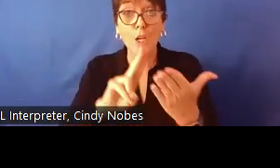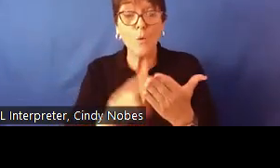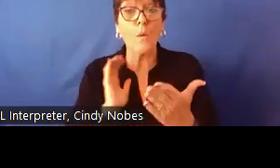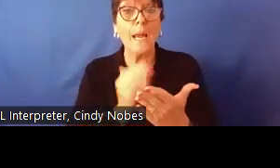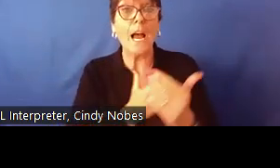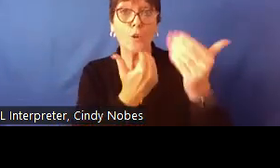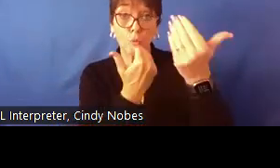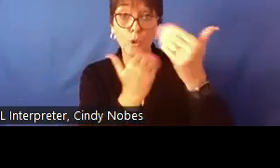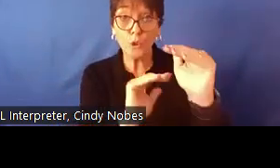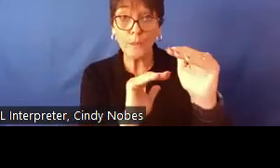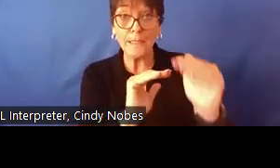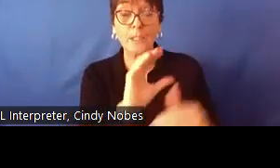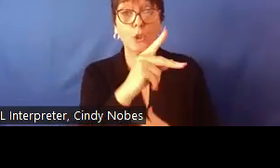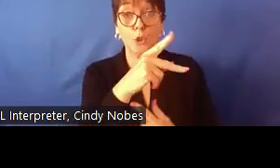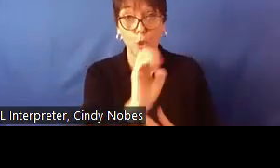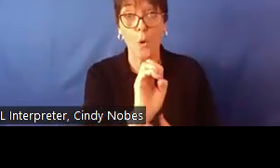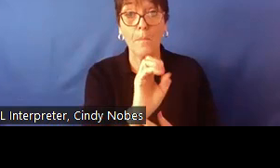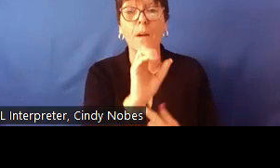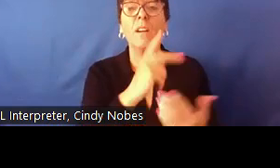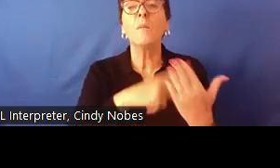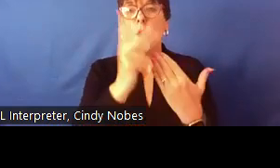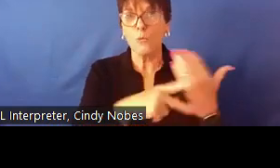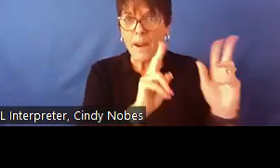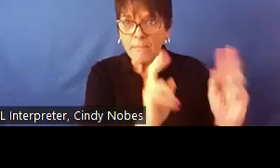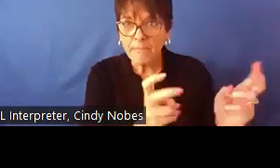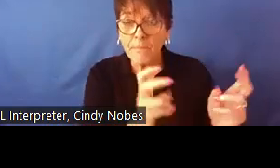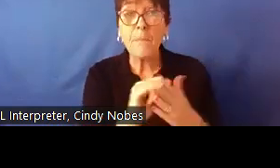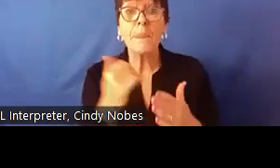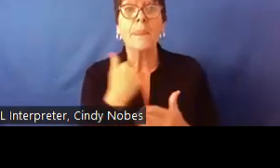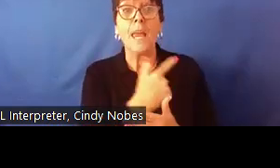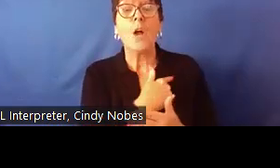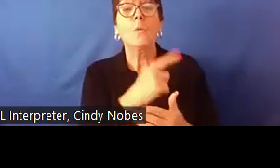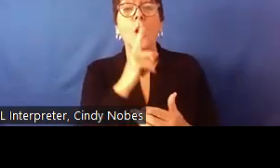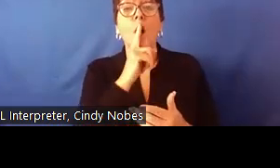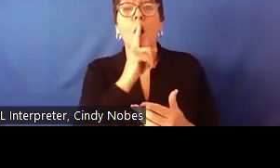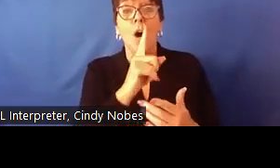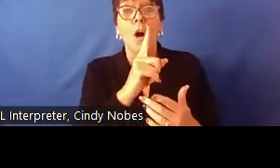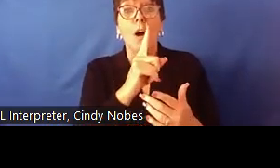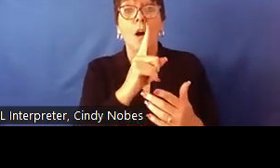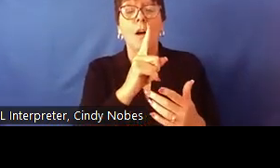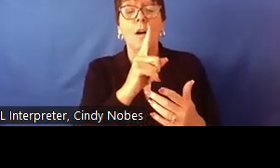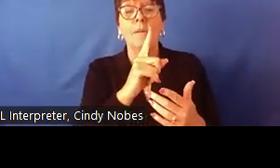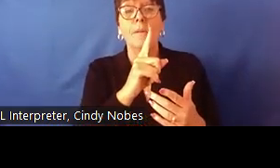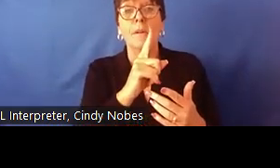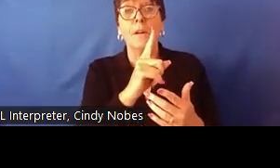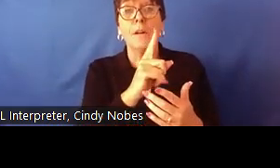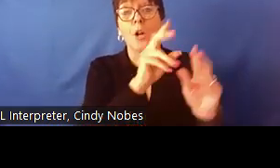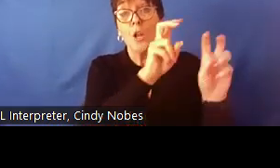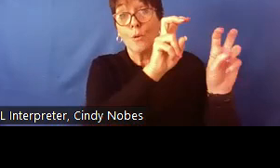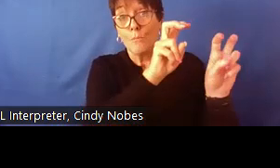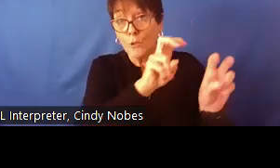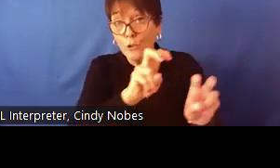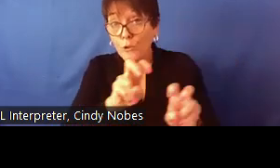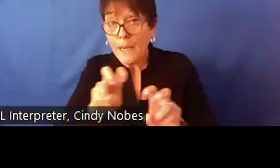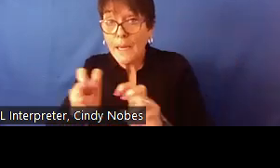restricted scope program, which we are sweeping and administratively moving them